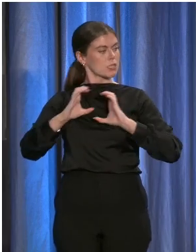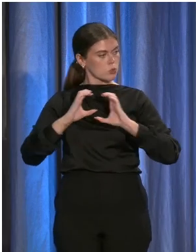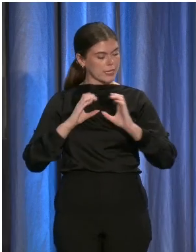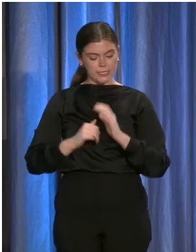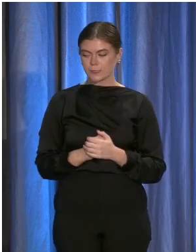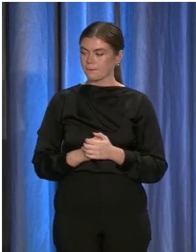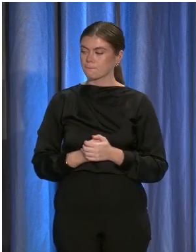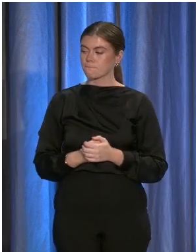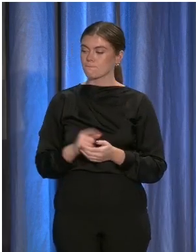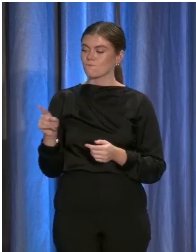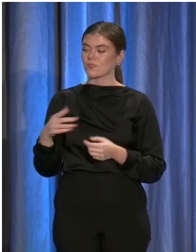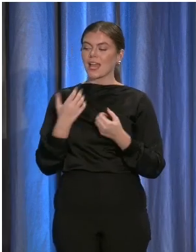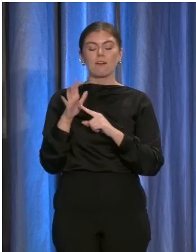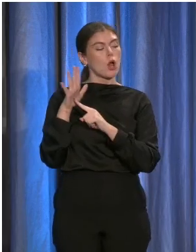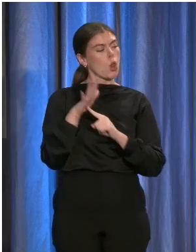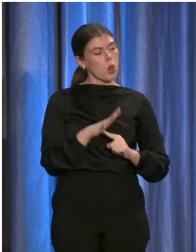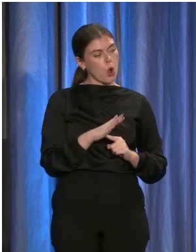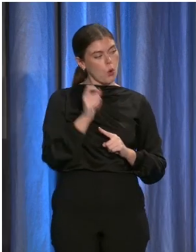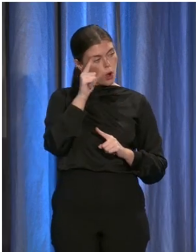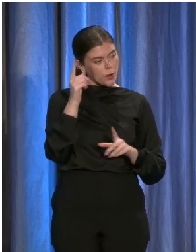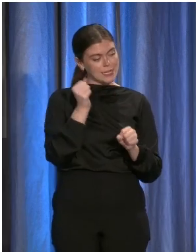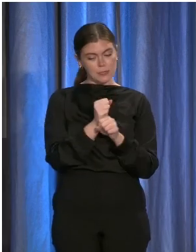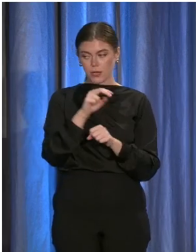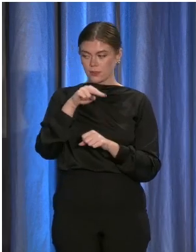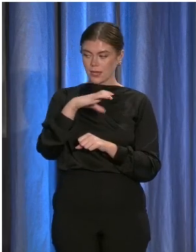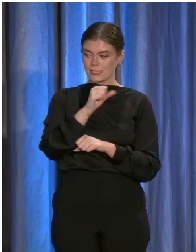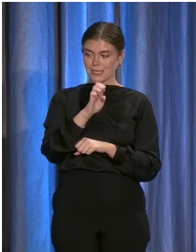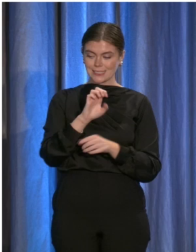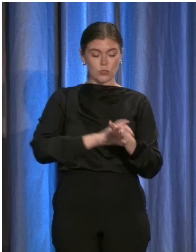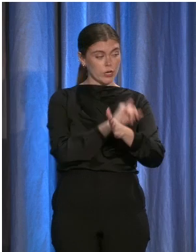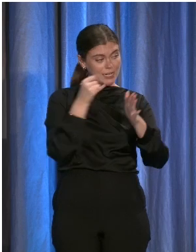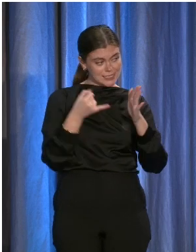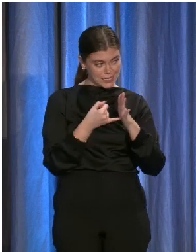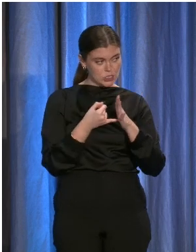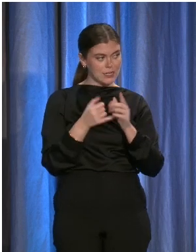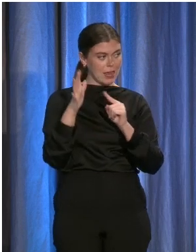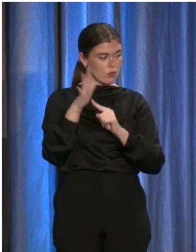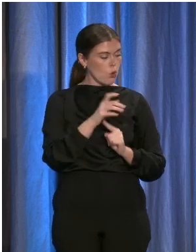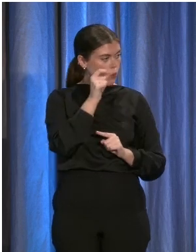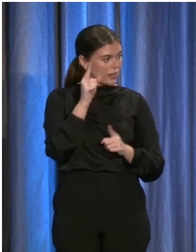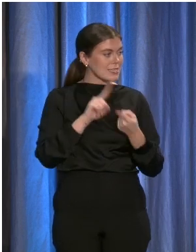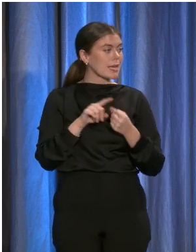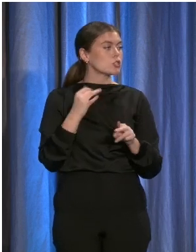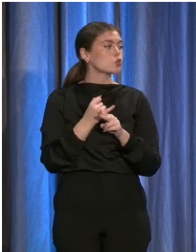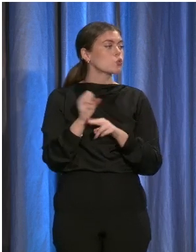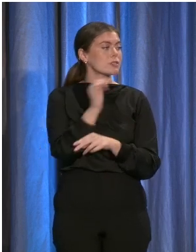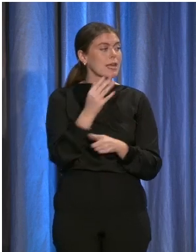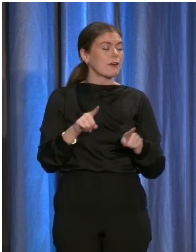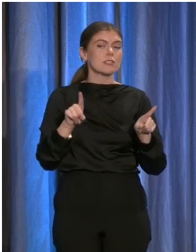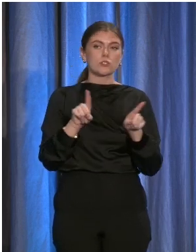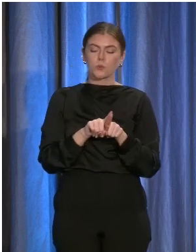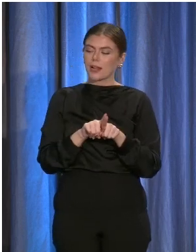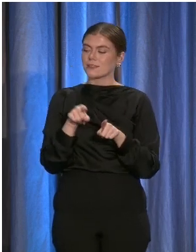There was generally low awareness of NCSE as an organisation, and school staff